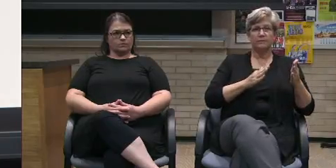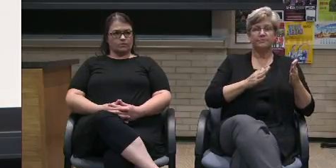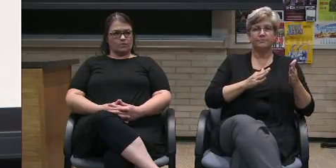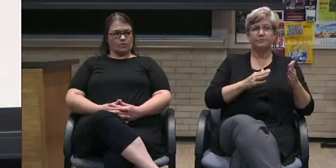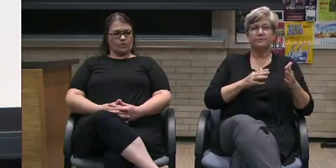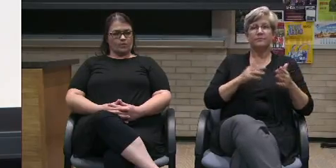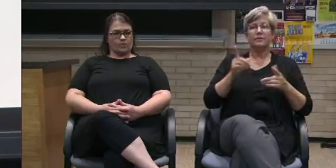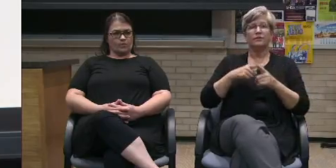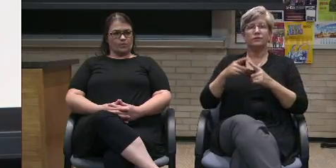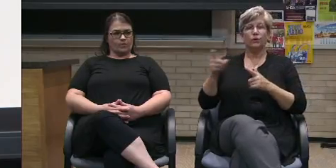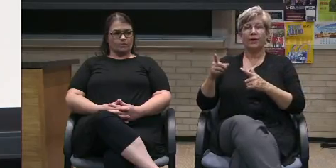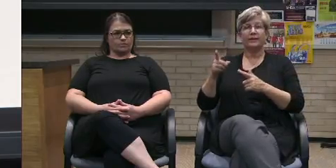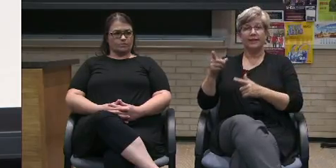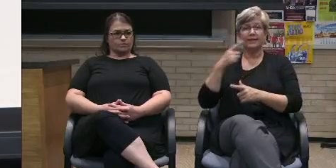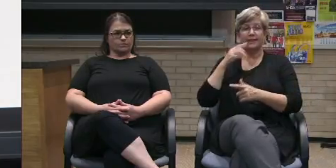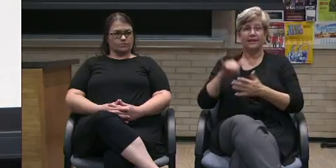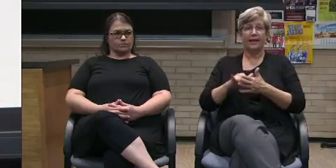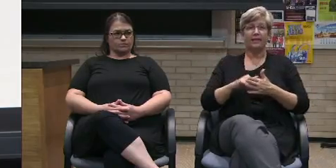says that, the traditional student is like,